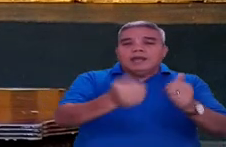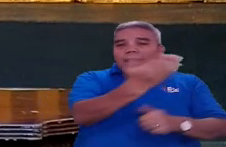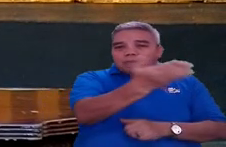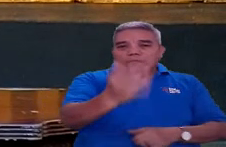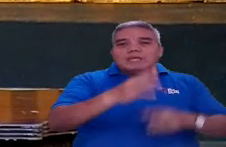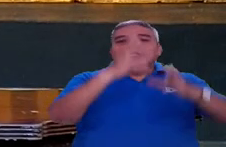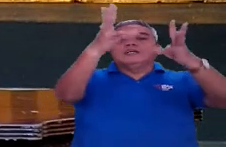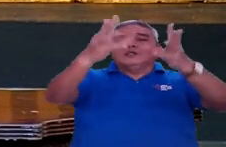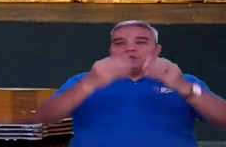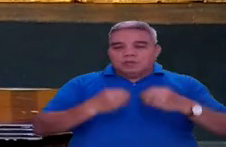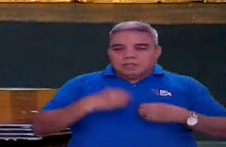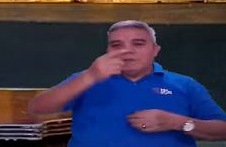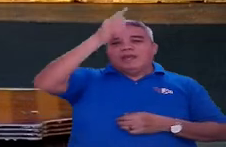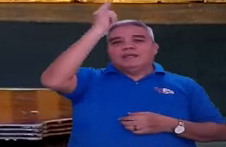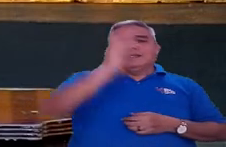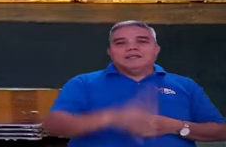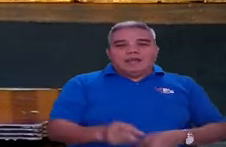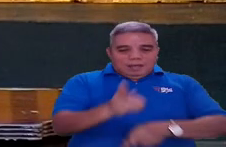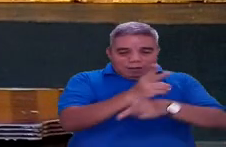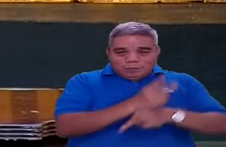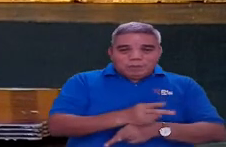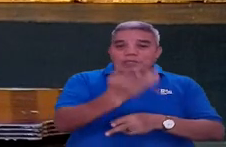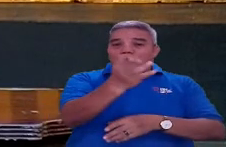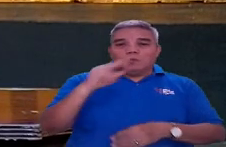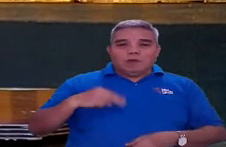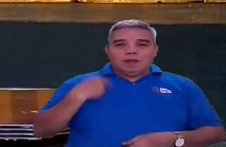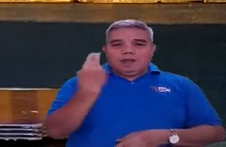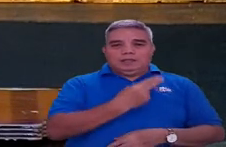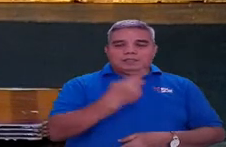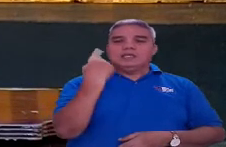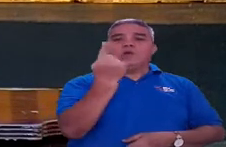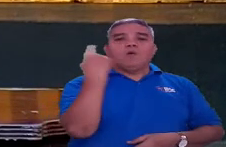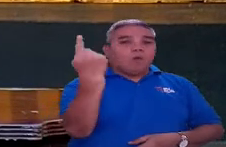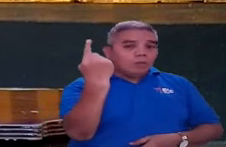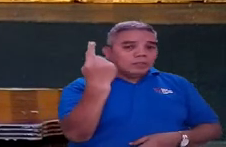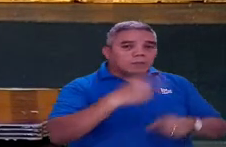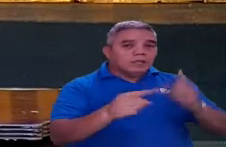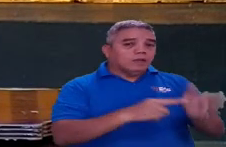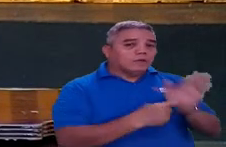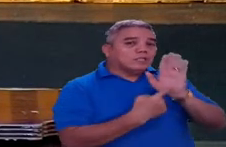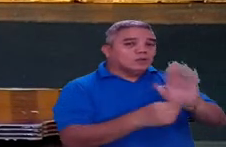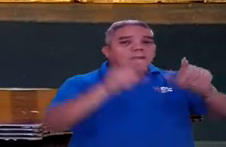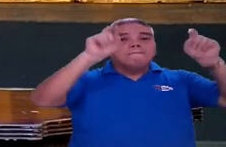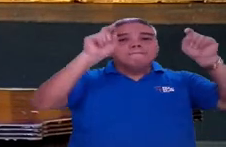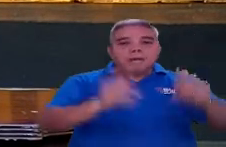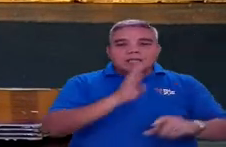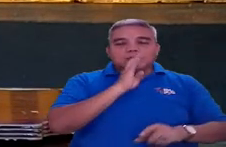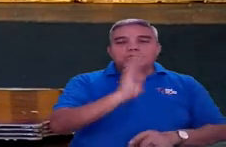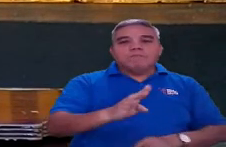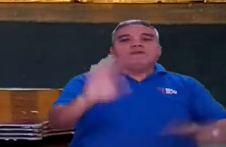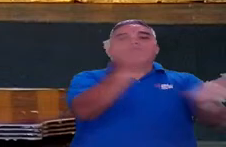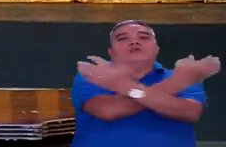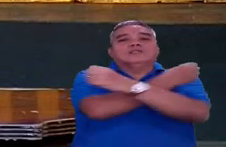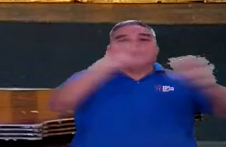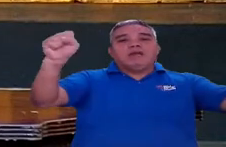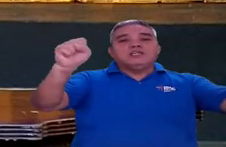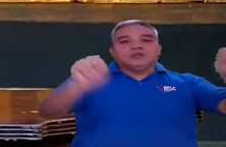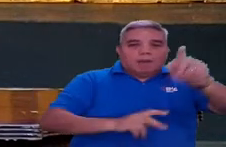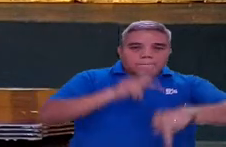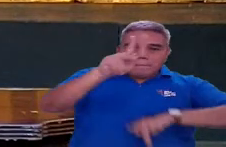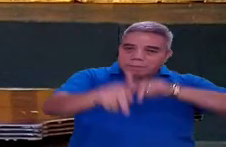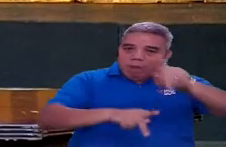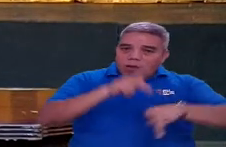everything that we receive and God have invested to us, the ultimate results must be for the salvation of